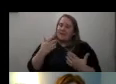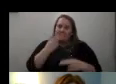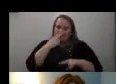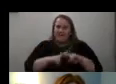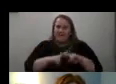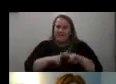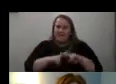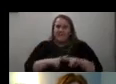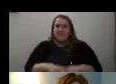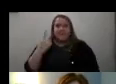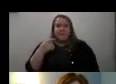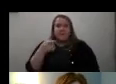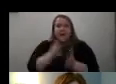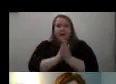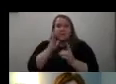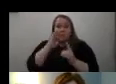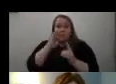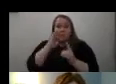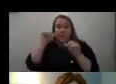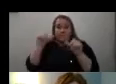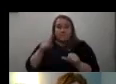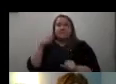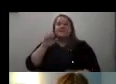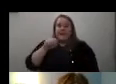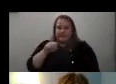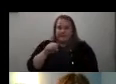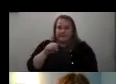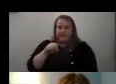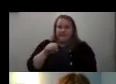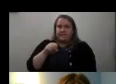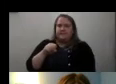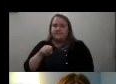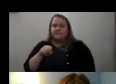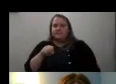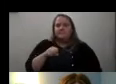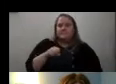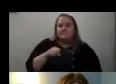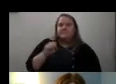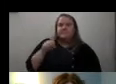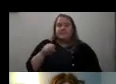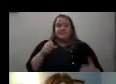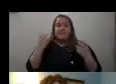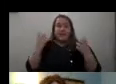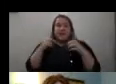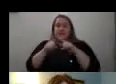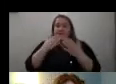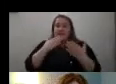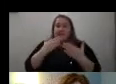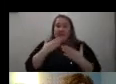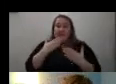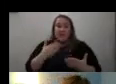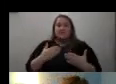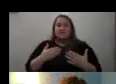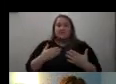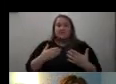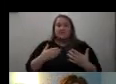Let's see. Somebody asked if we're going to post this presentation, which yes, we can do. And lots of thank yous. So really, everyone, have a good evening.